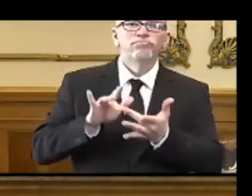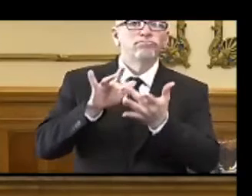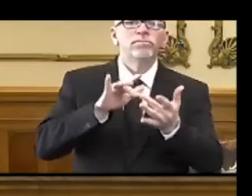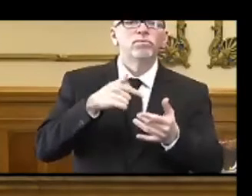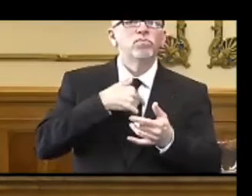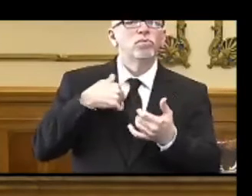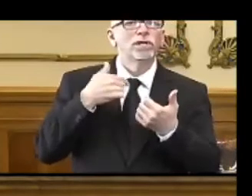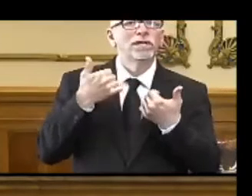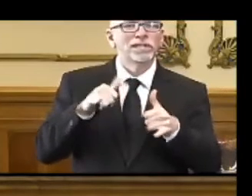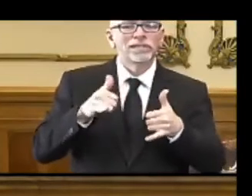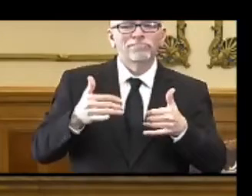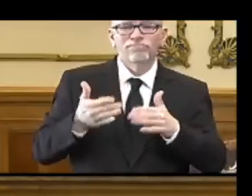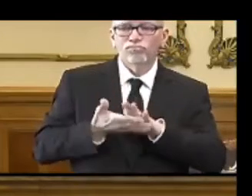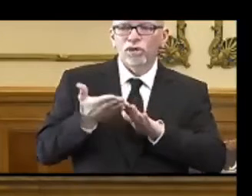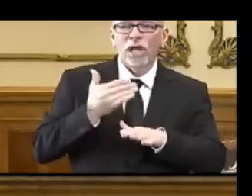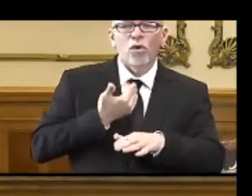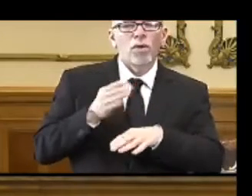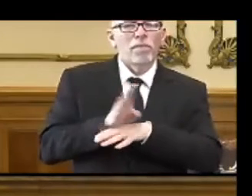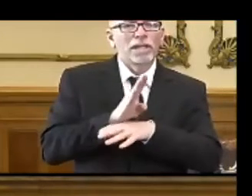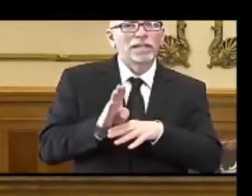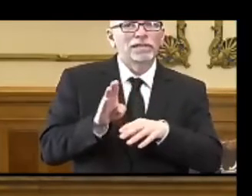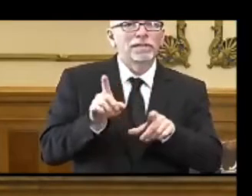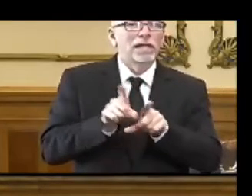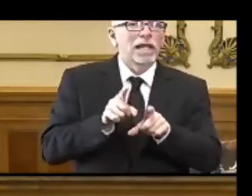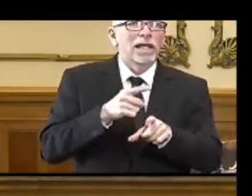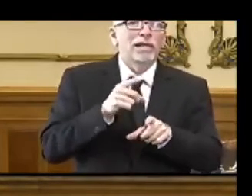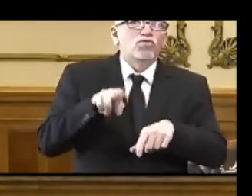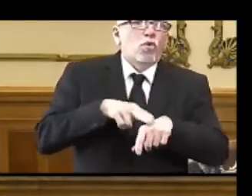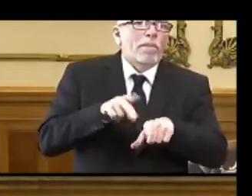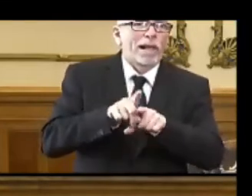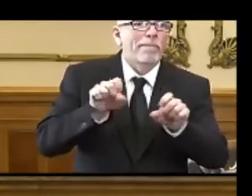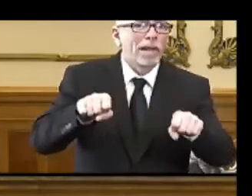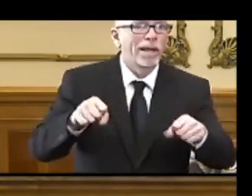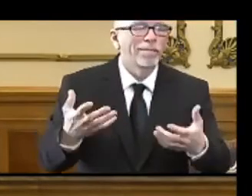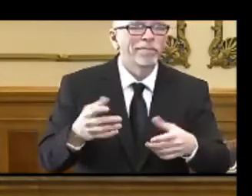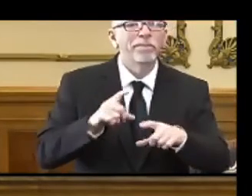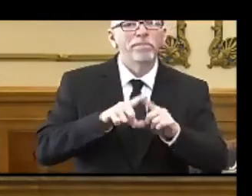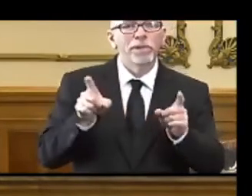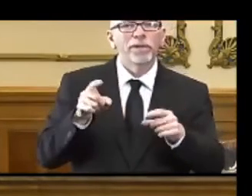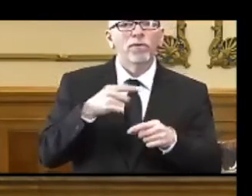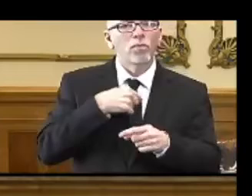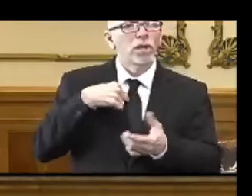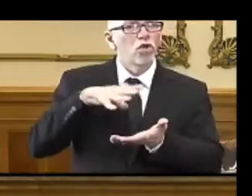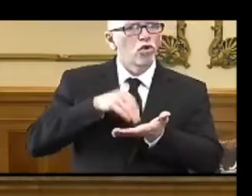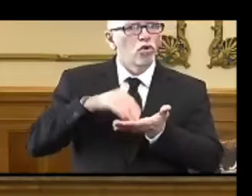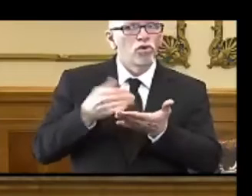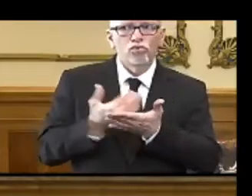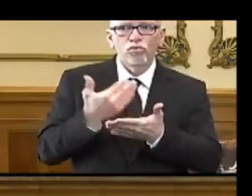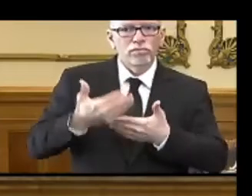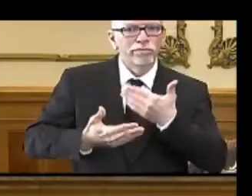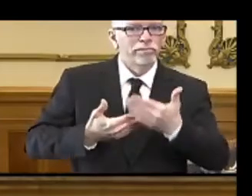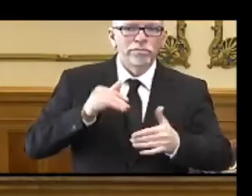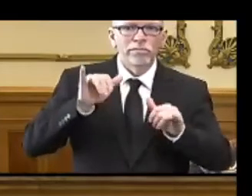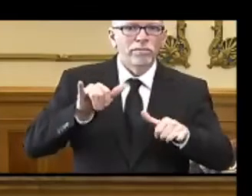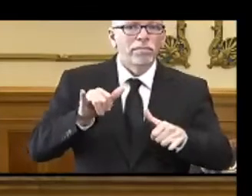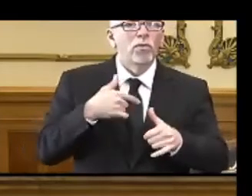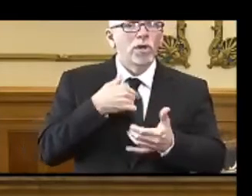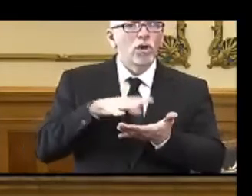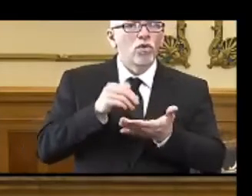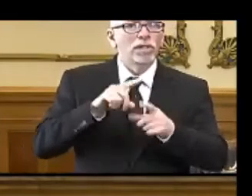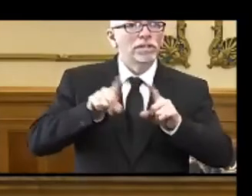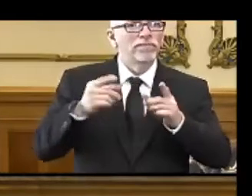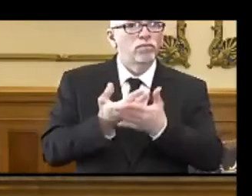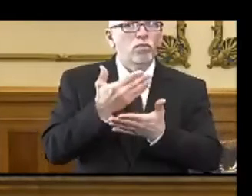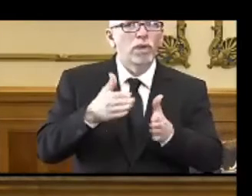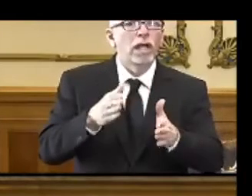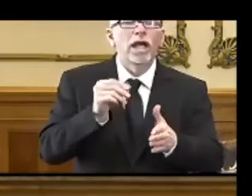continue to conduct business as normal as we possibly can. Well, we're going to learn new things. We're going to learn from those new things. And you